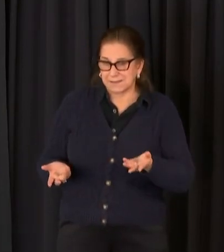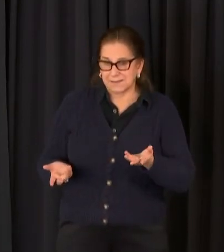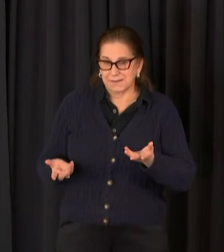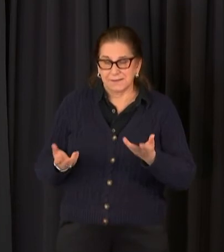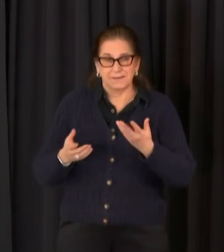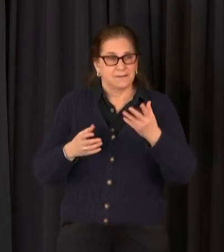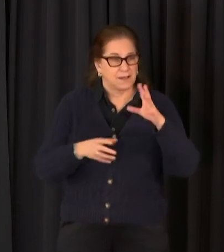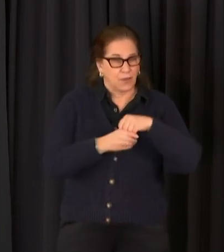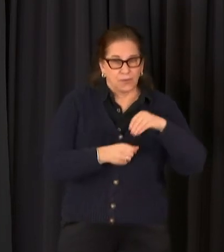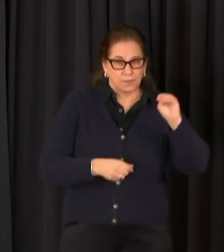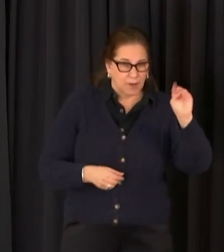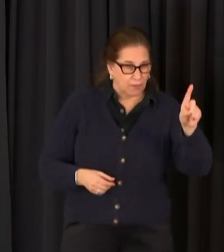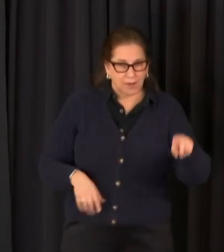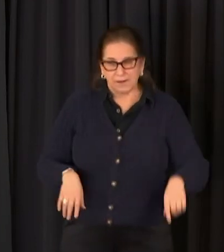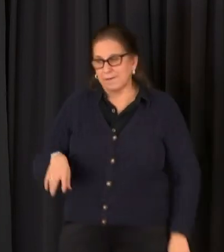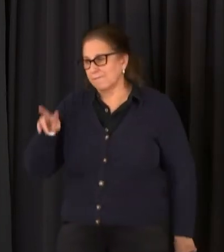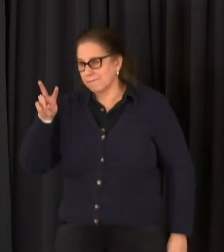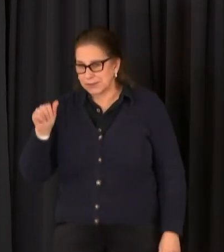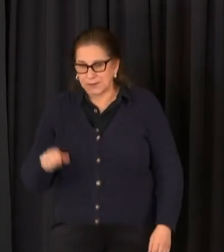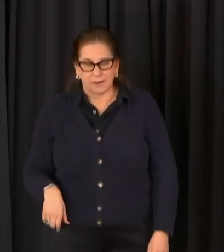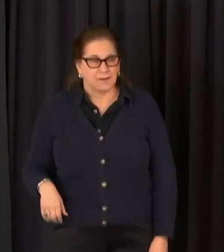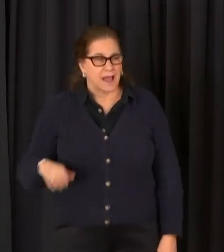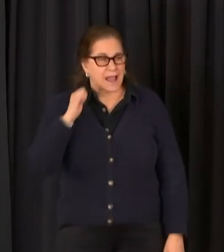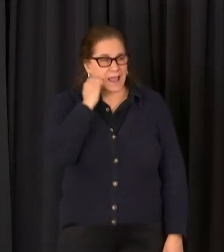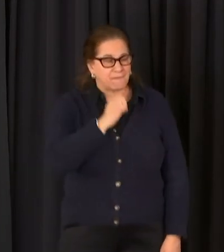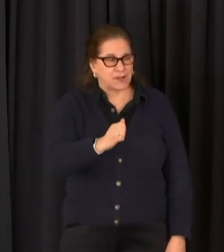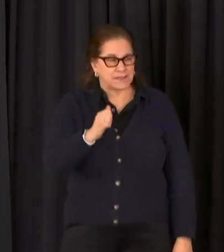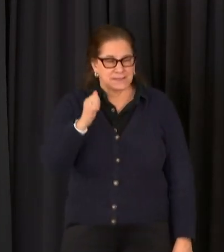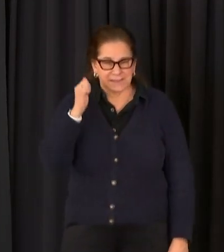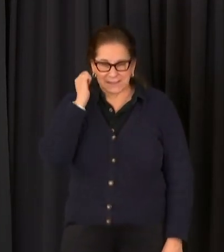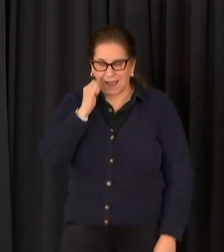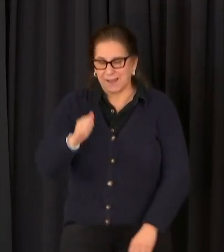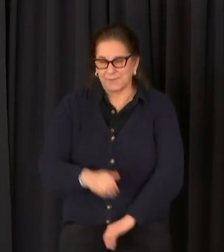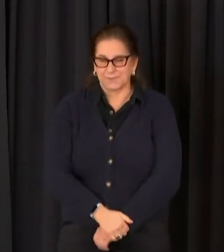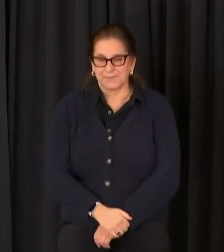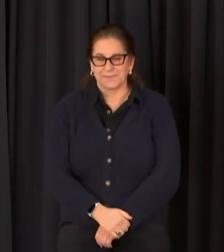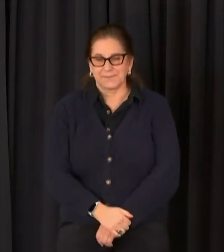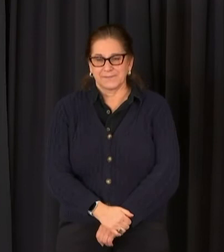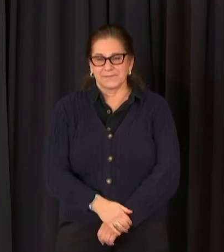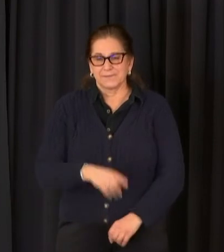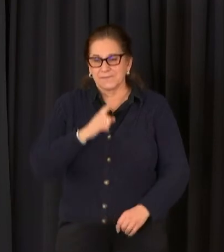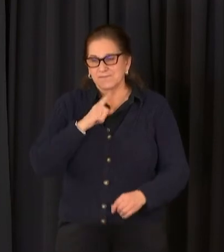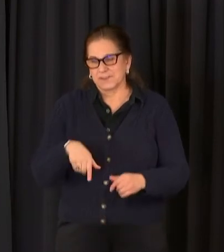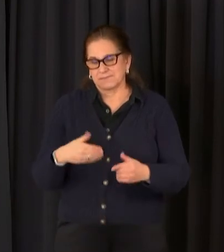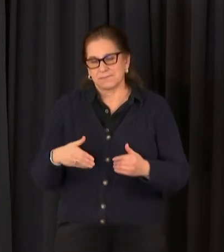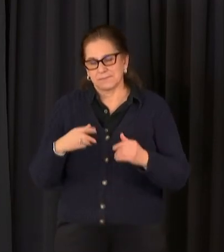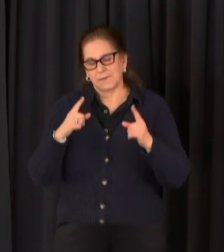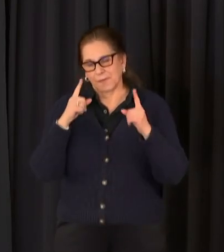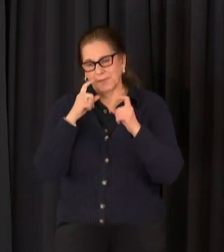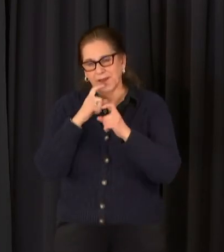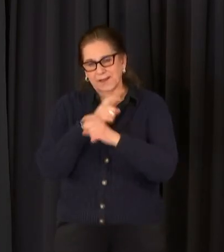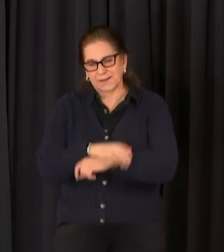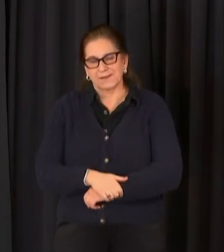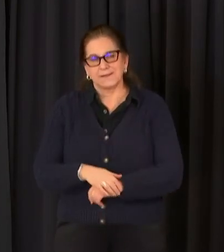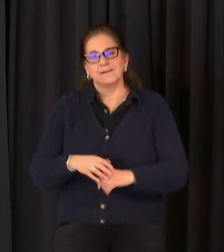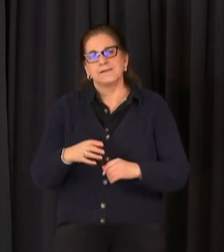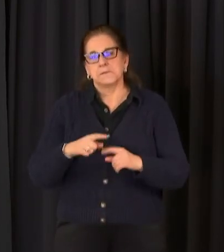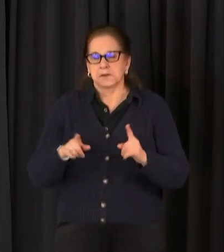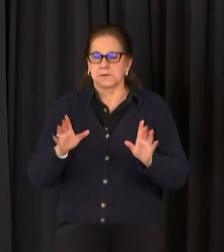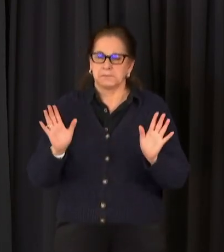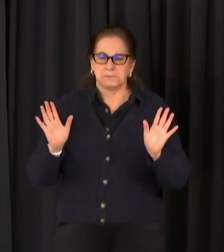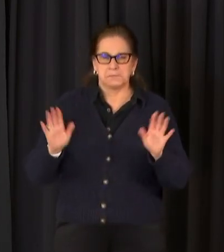states about our desire to vaccinate their residents who work here and how complex that is and the challenges it may